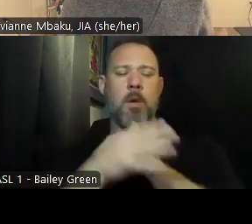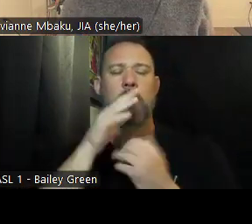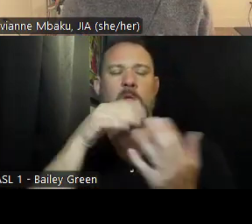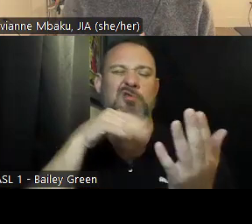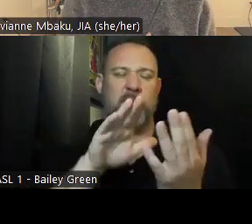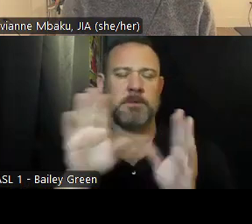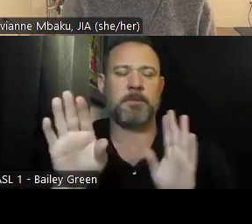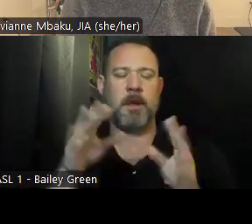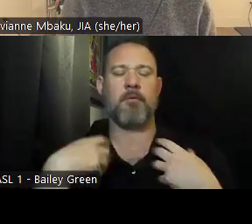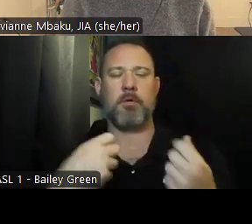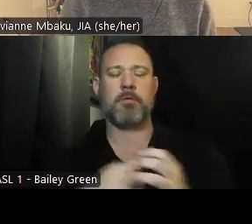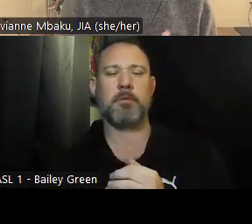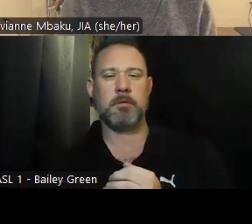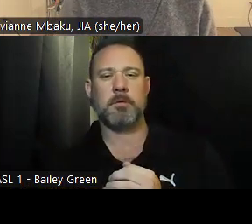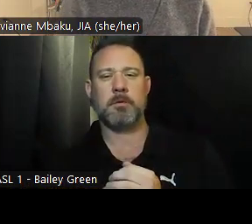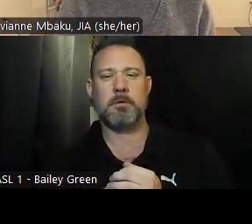health.